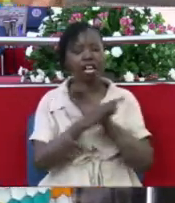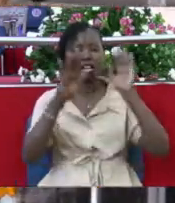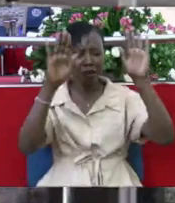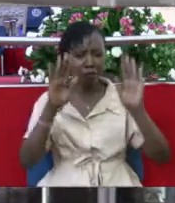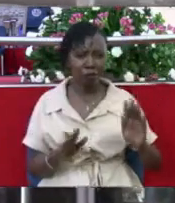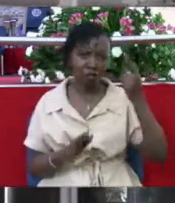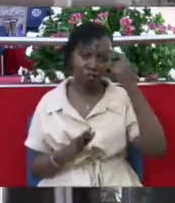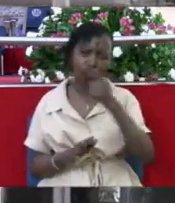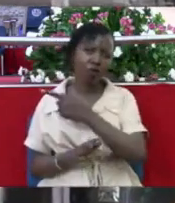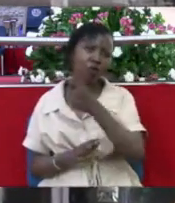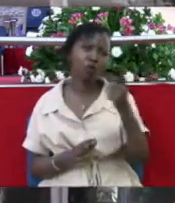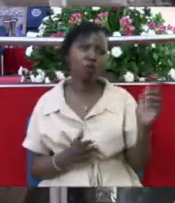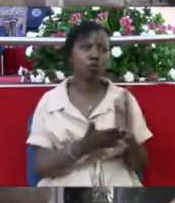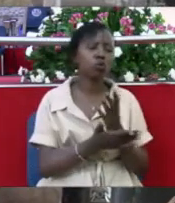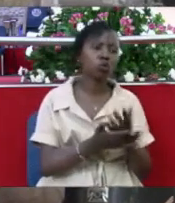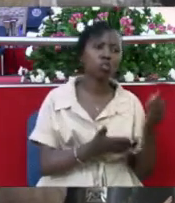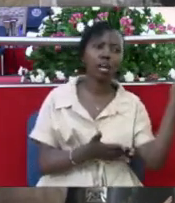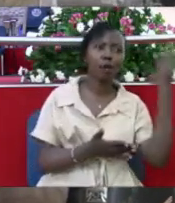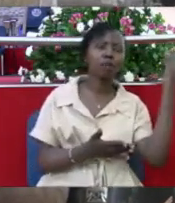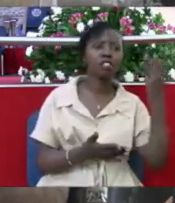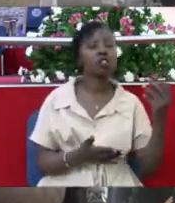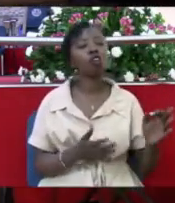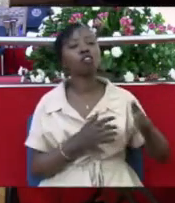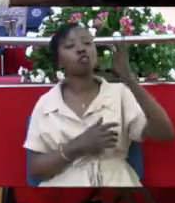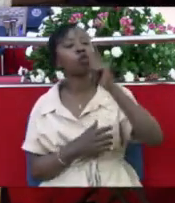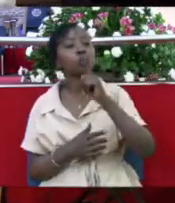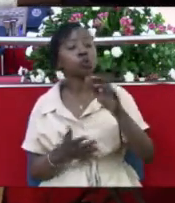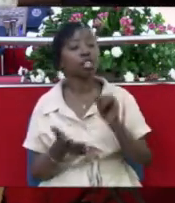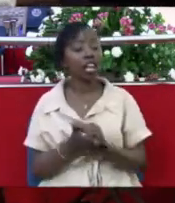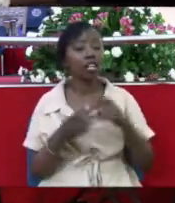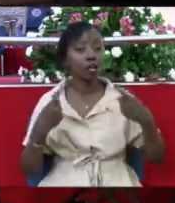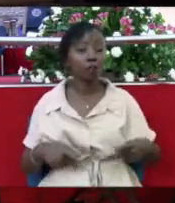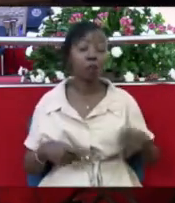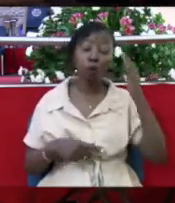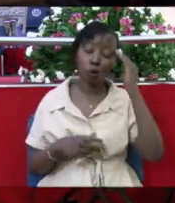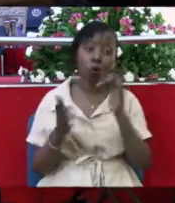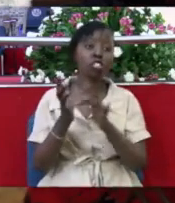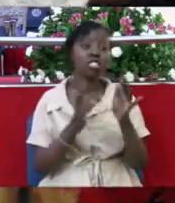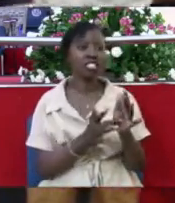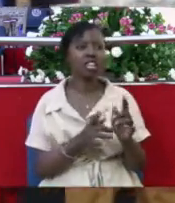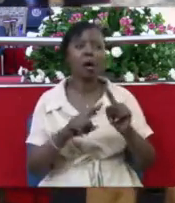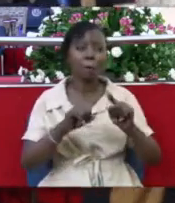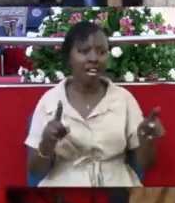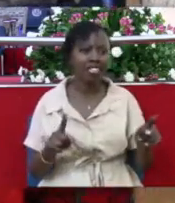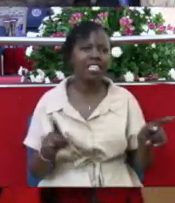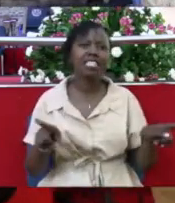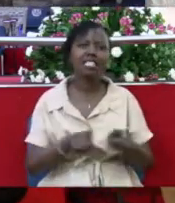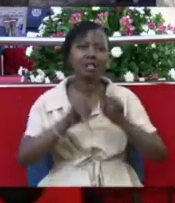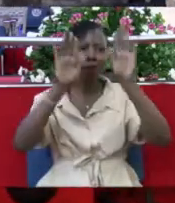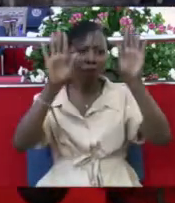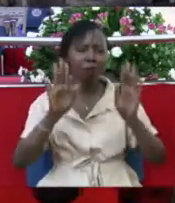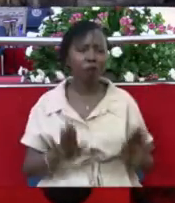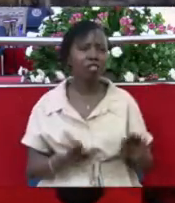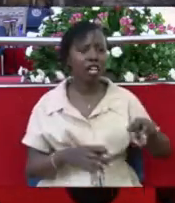you to share the gospel so that people know Jesus. Ni vyema ushiriki injili ili watu wajue Kristo. But it is also important that you walk with